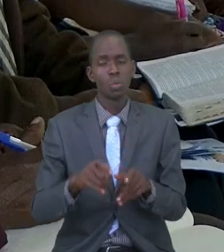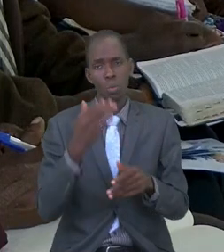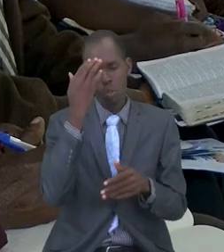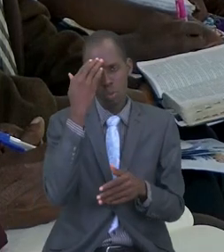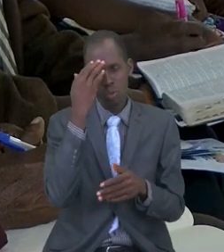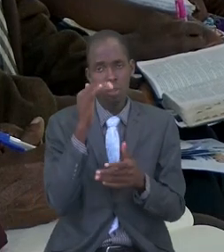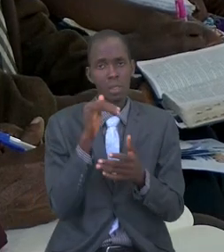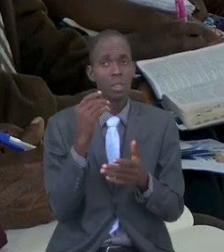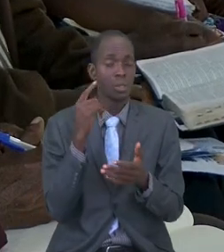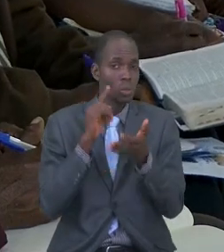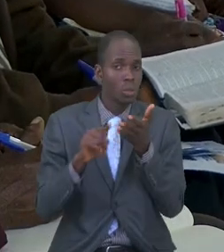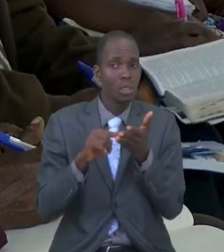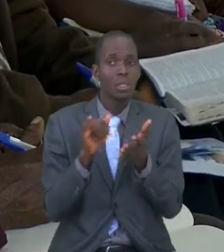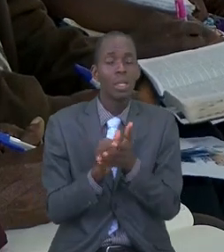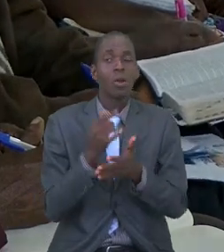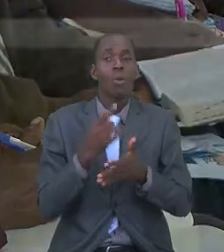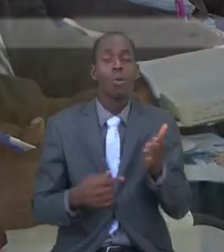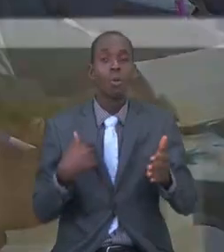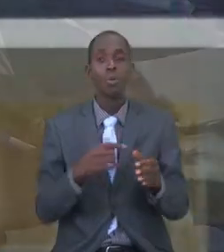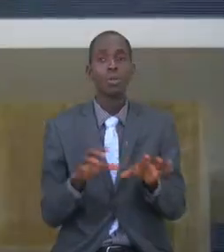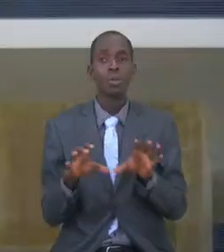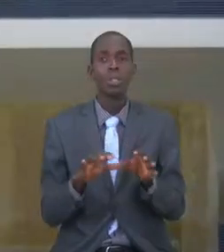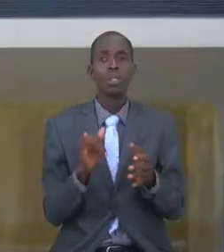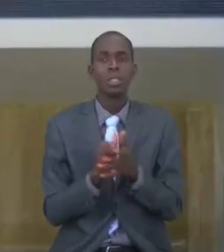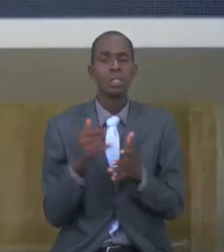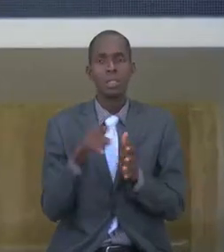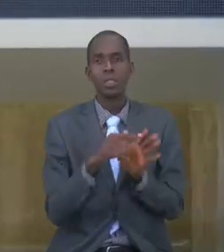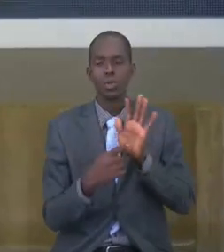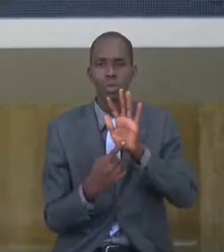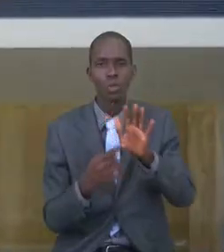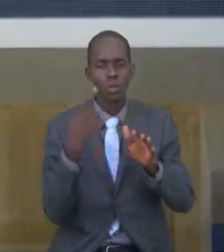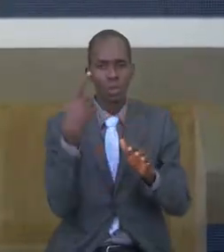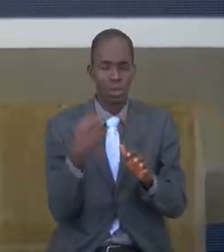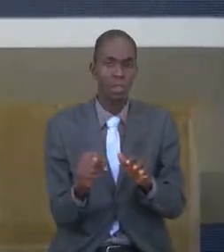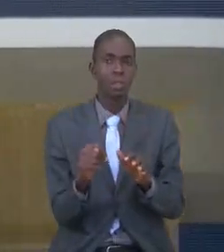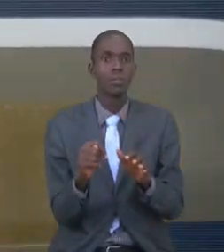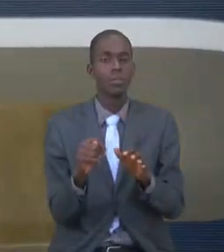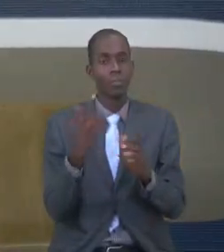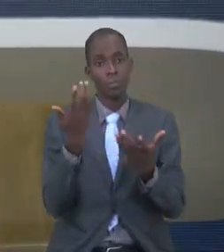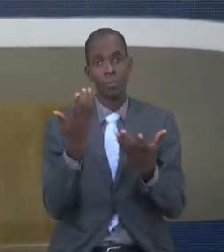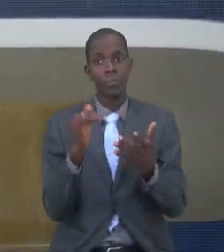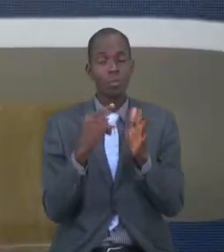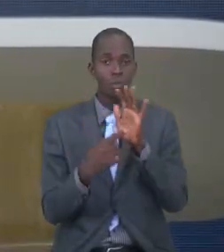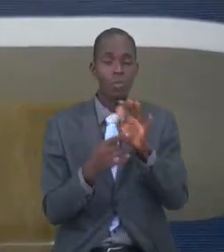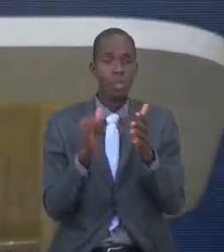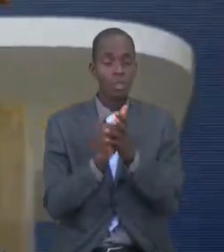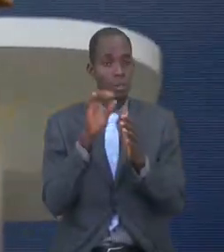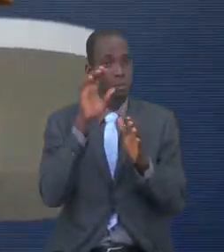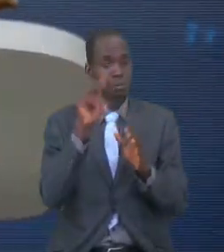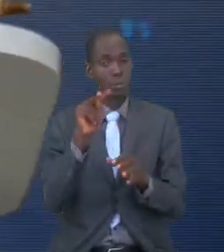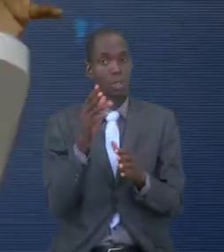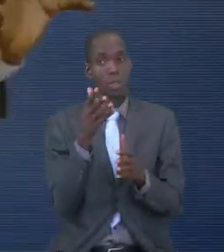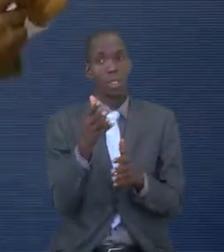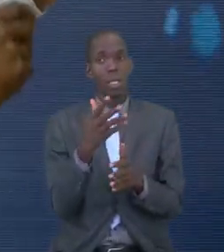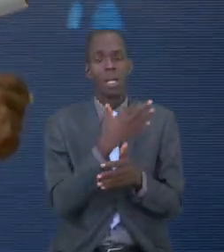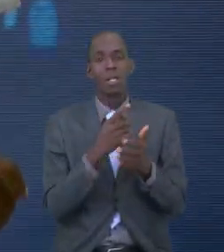doing, they show the picture on the screen. And then sometimes that same picture, they move it far